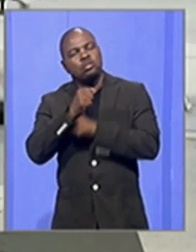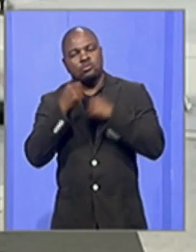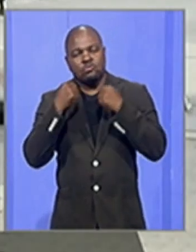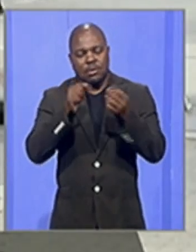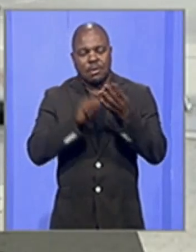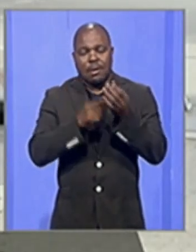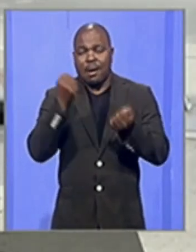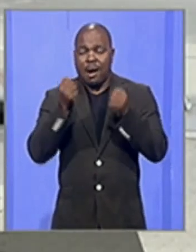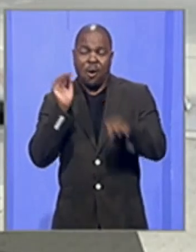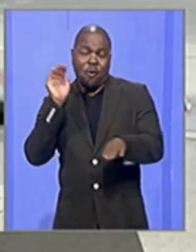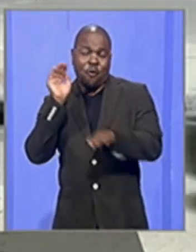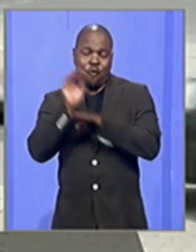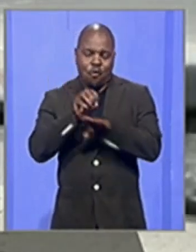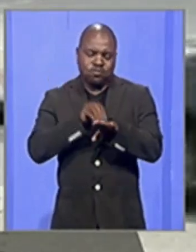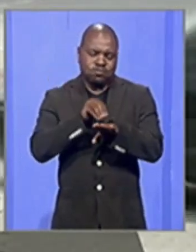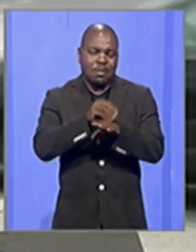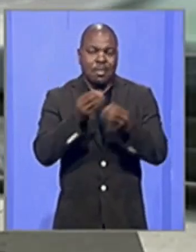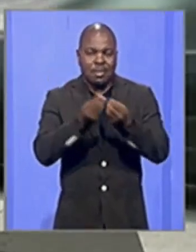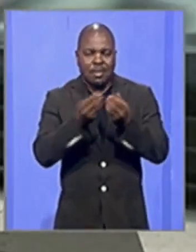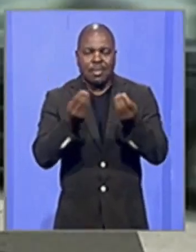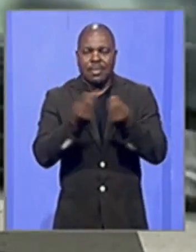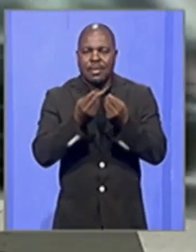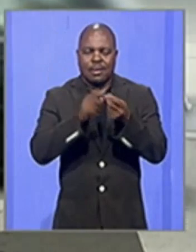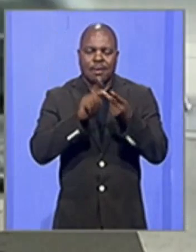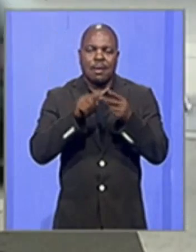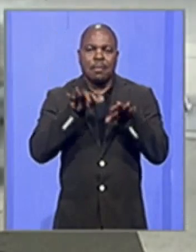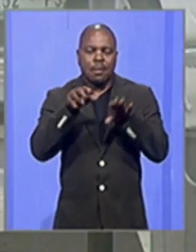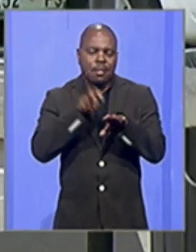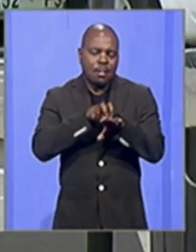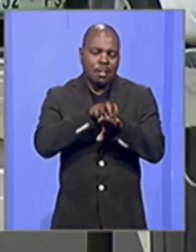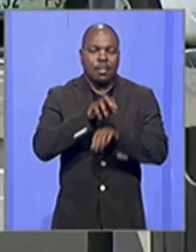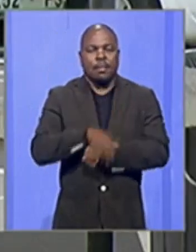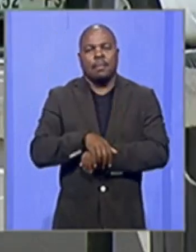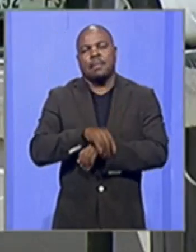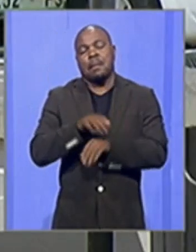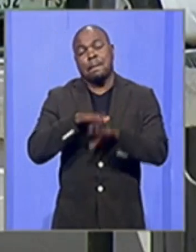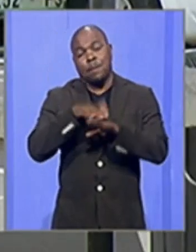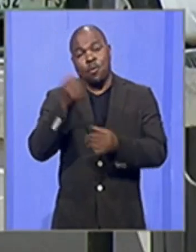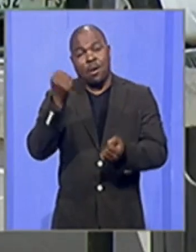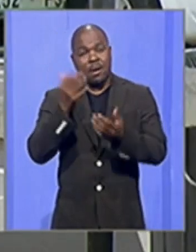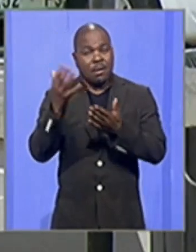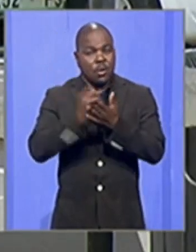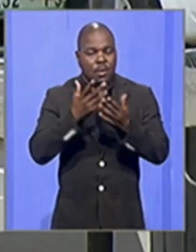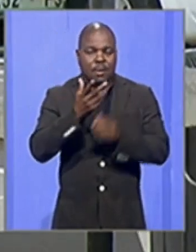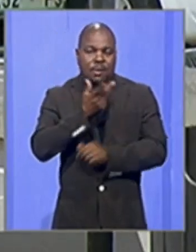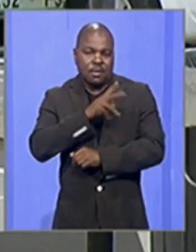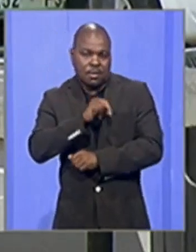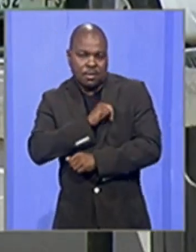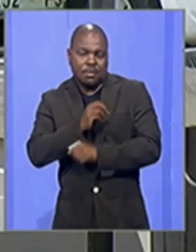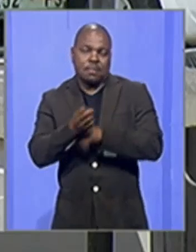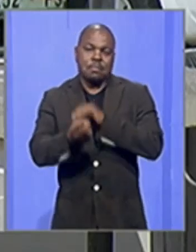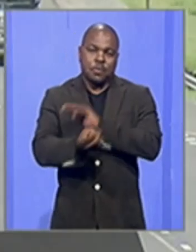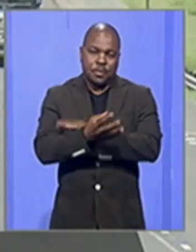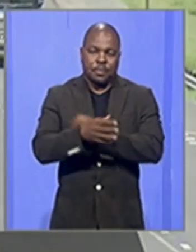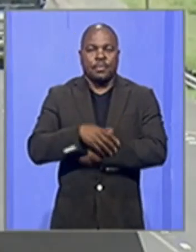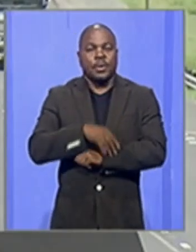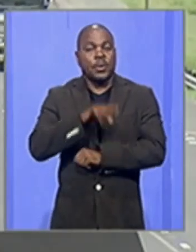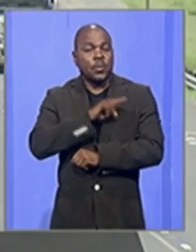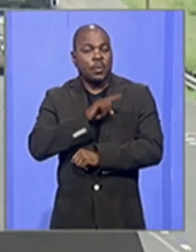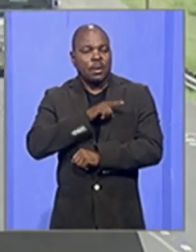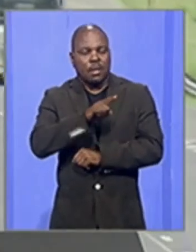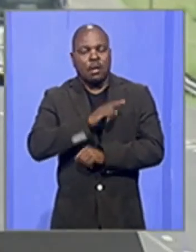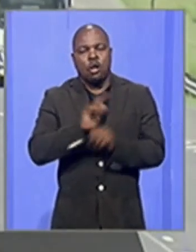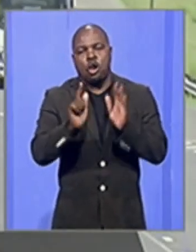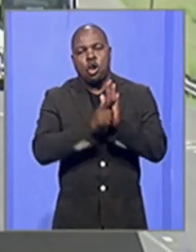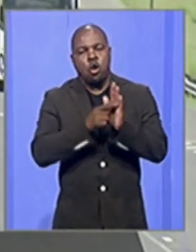tlatsa dijanaga phetelela ka batho le dithoto. Go thupilwe dijanaga tse dintsi kwa KwaZulu-Natal le Mpumalanga ka ntlha ya go tlola